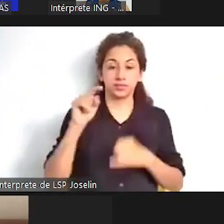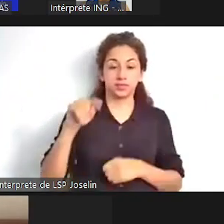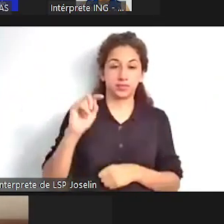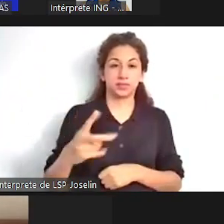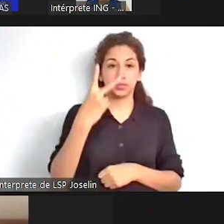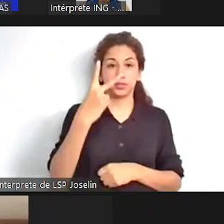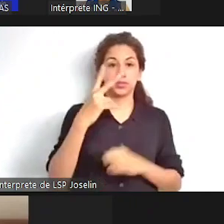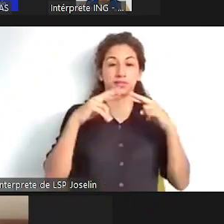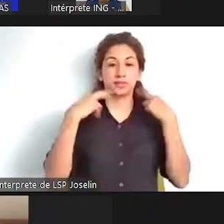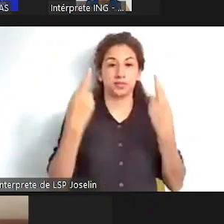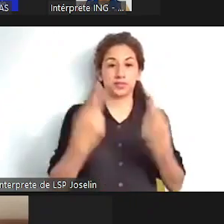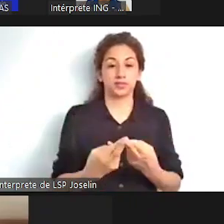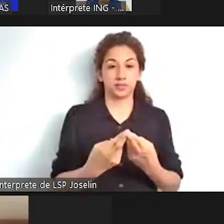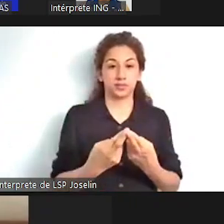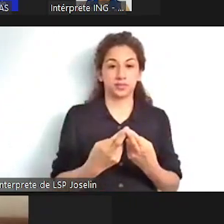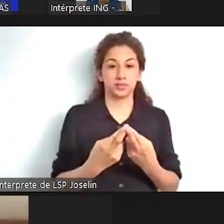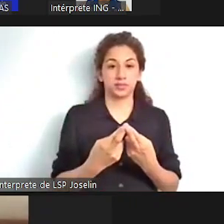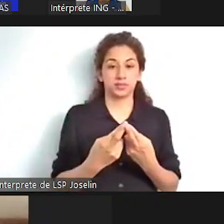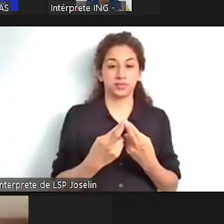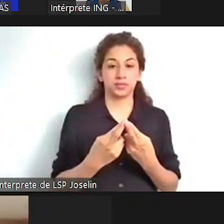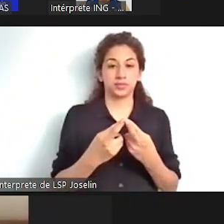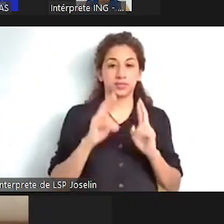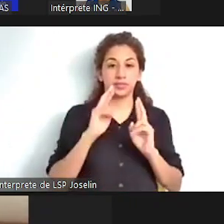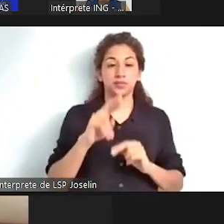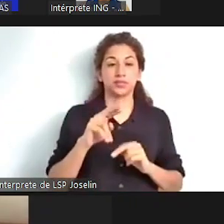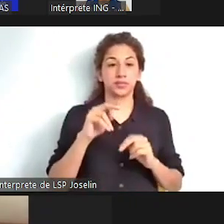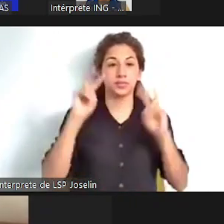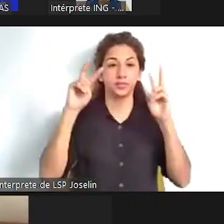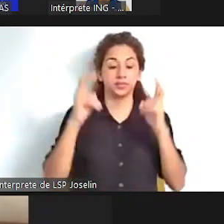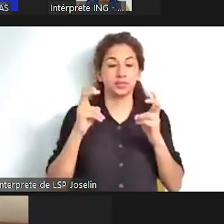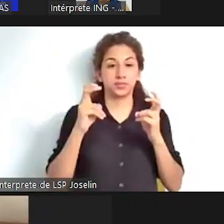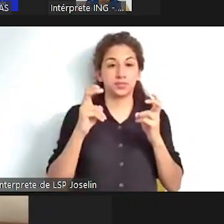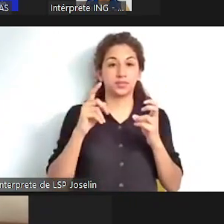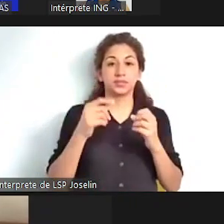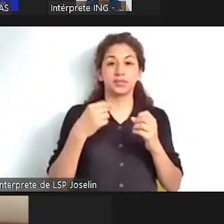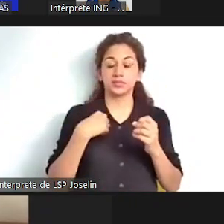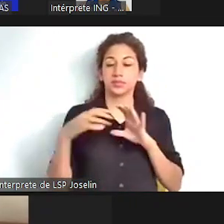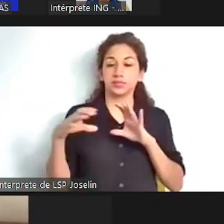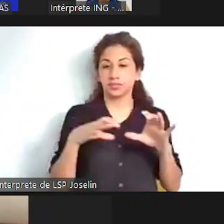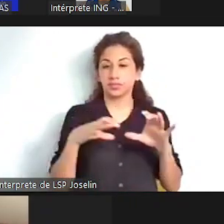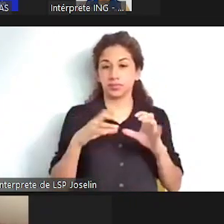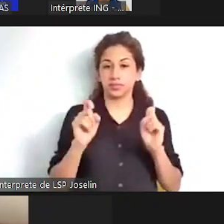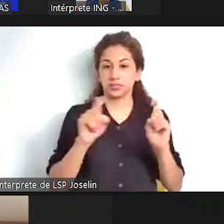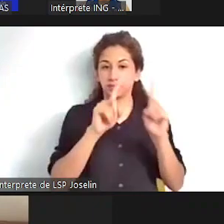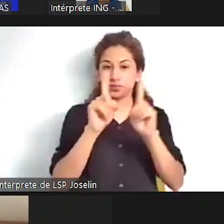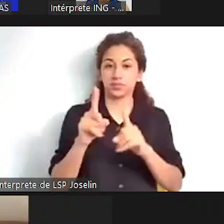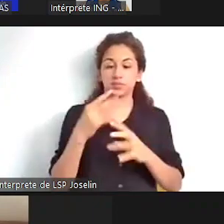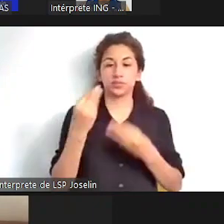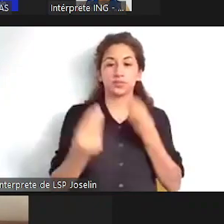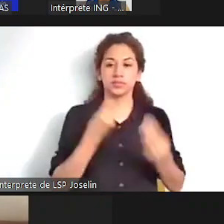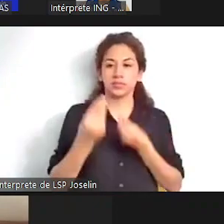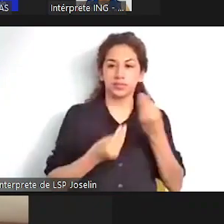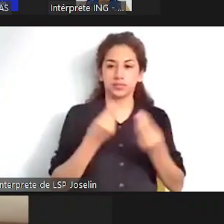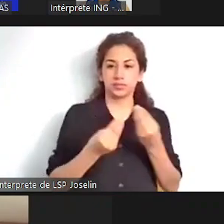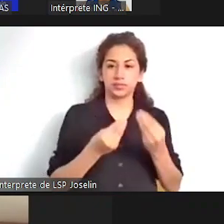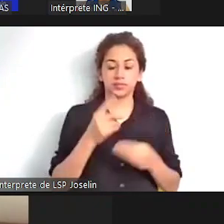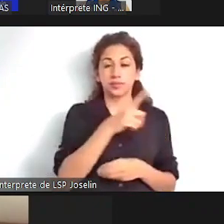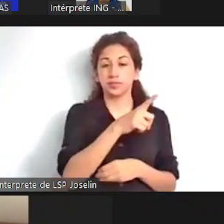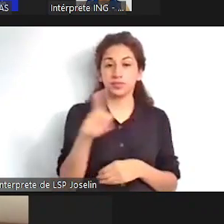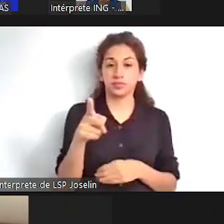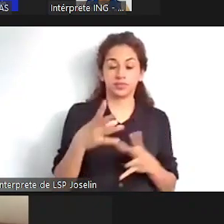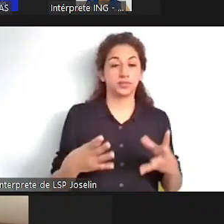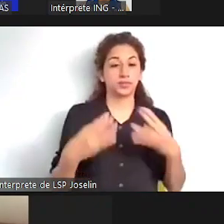to finish with the second round and the answer to the question that we will post for you now